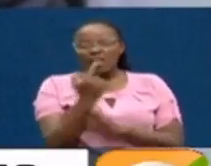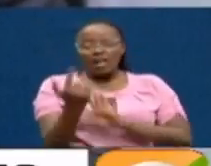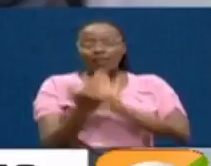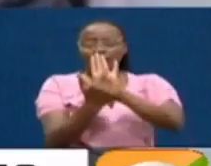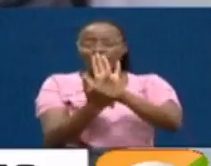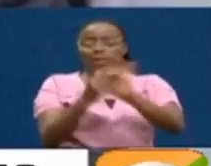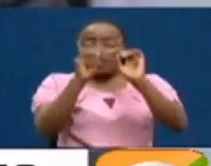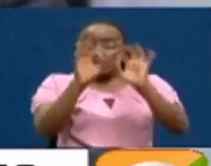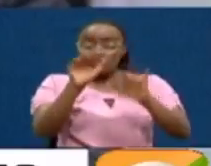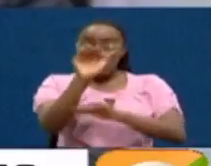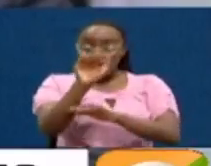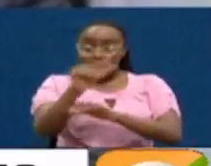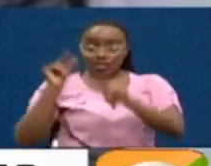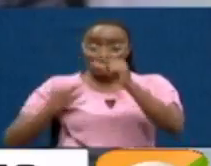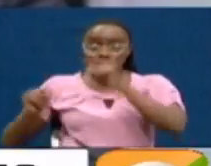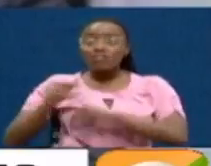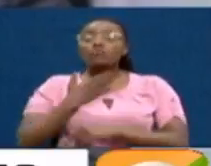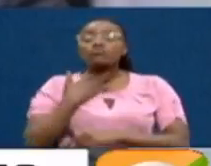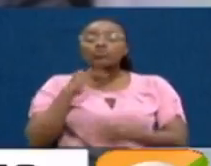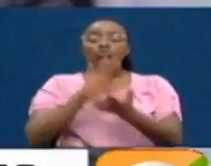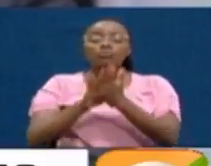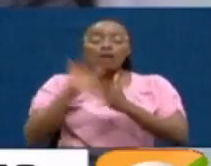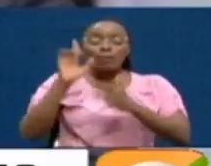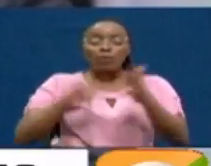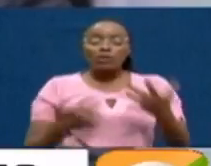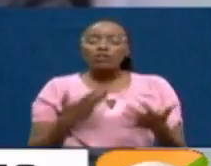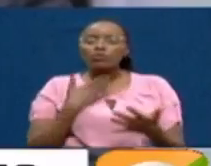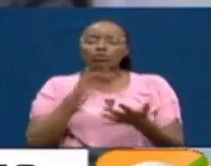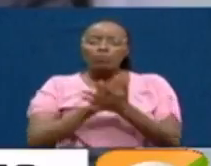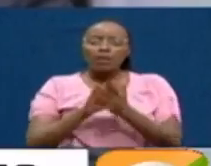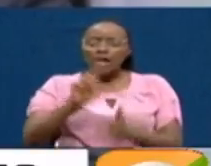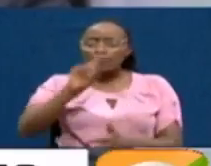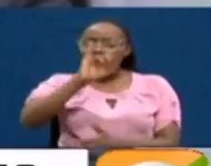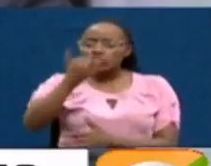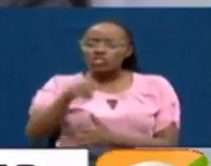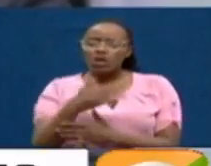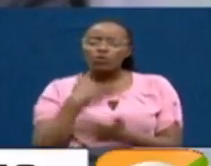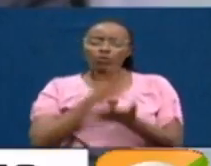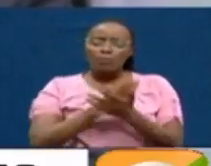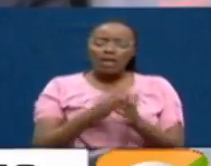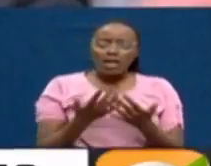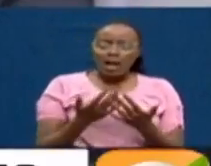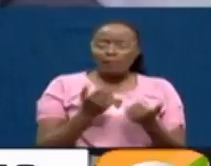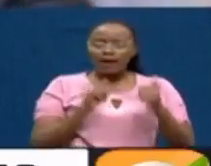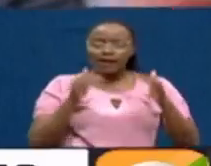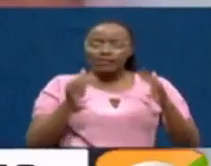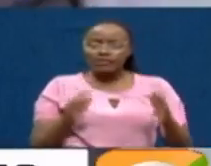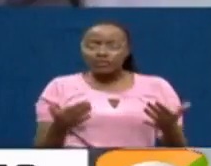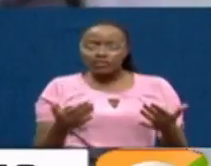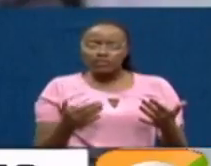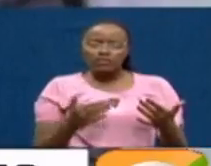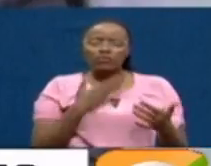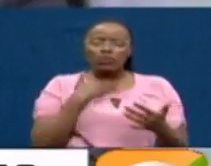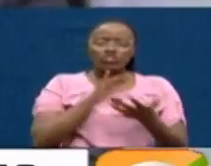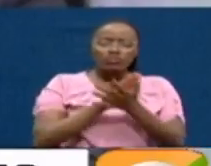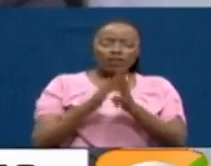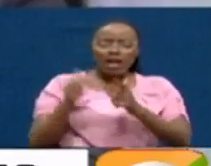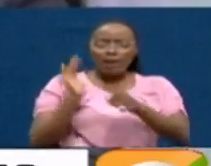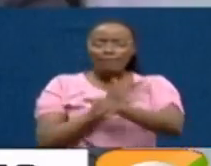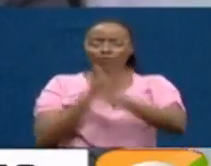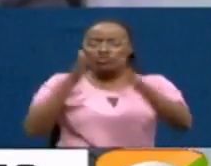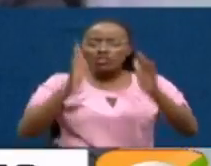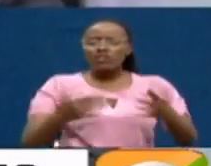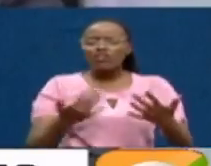you ask this generation what they want to become, they want to become DJs, they want to become actors, they want to become poets, they want to become musicians